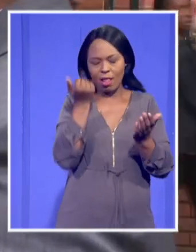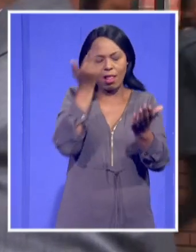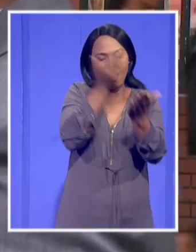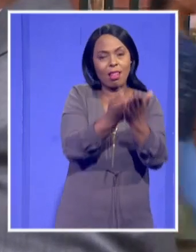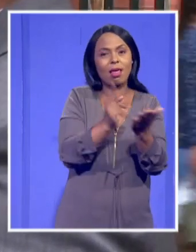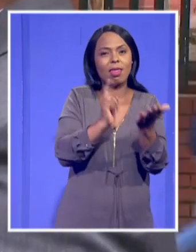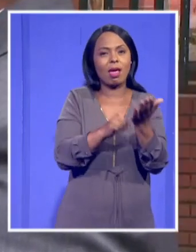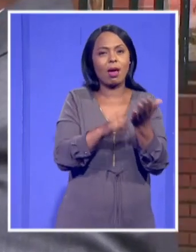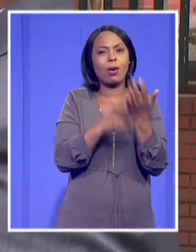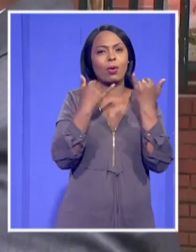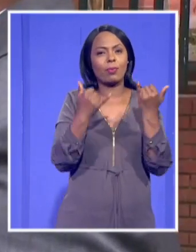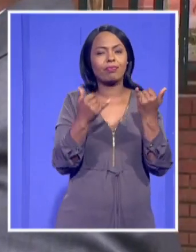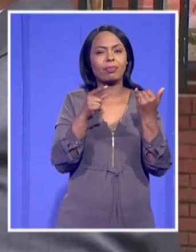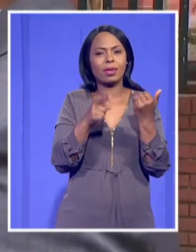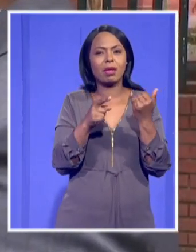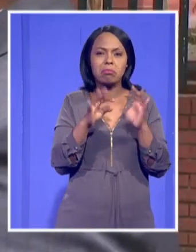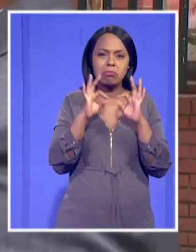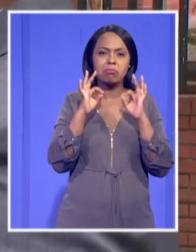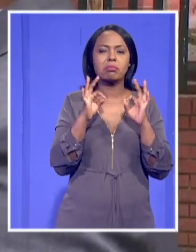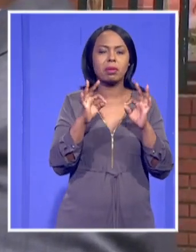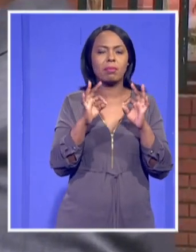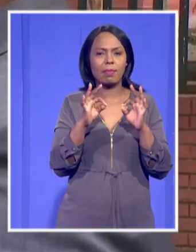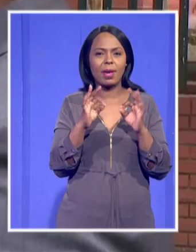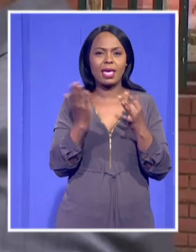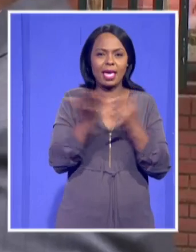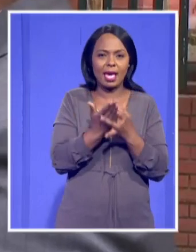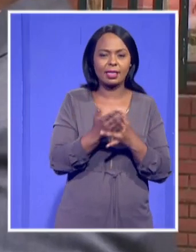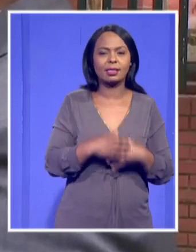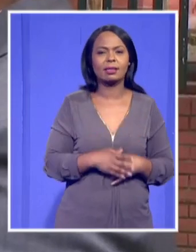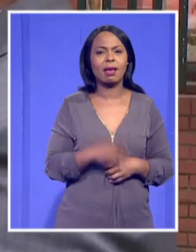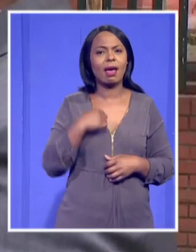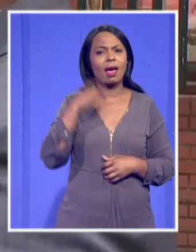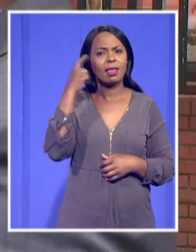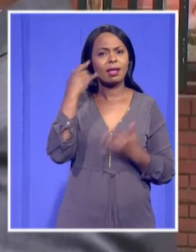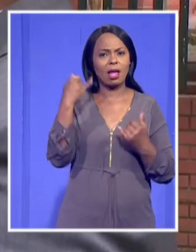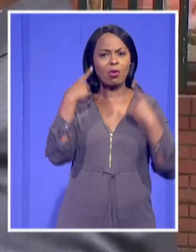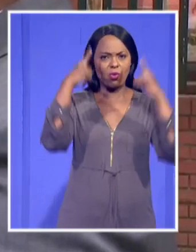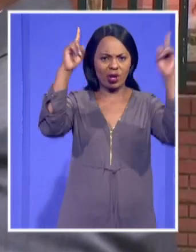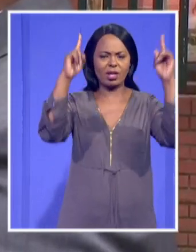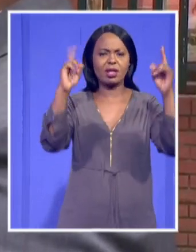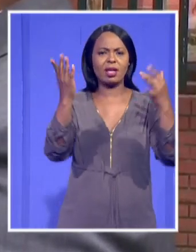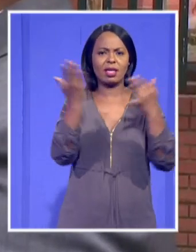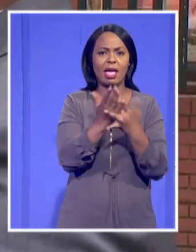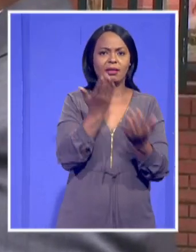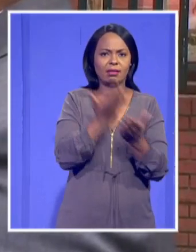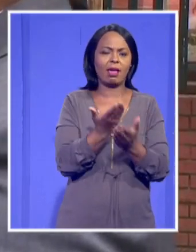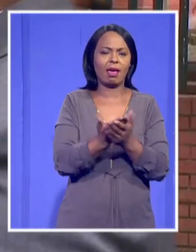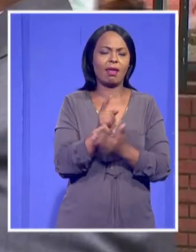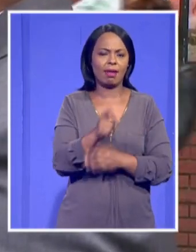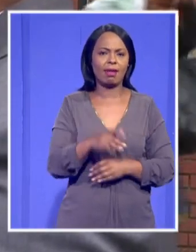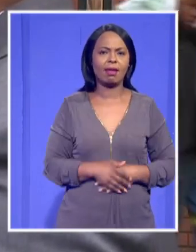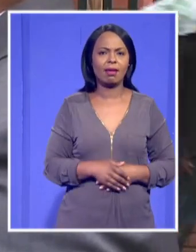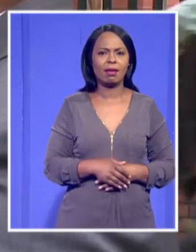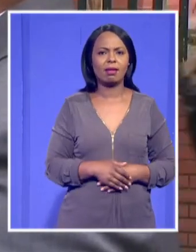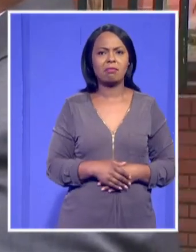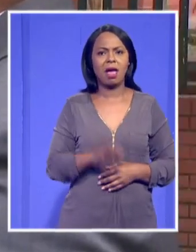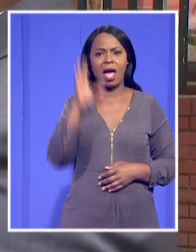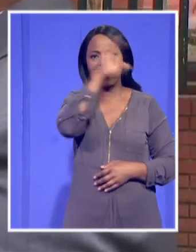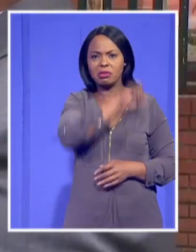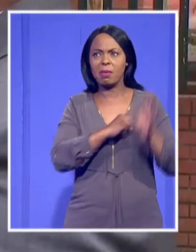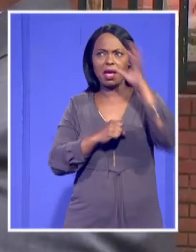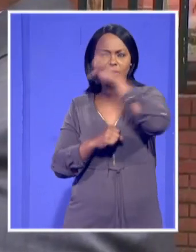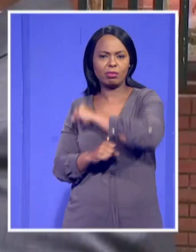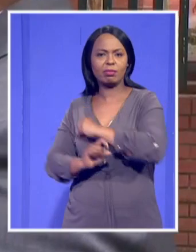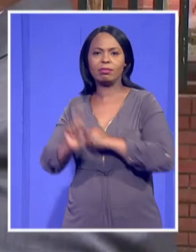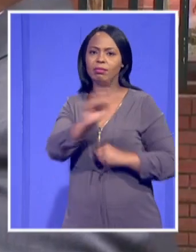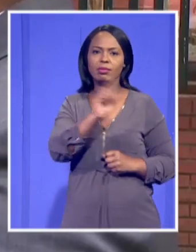is a formidable case, and I think President Zuma will be victorious in that case. So let's not be preemptive. Let's wait for